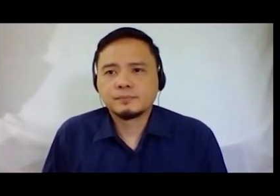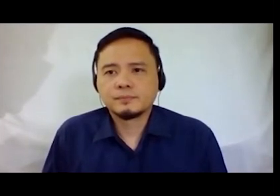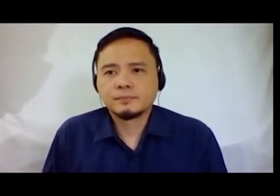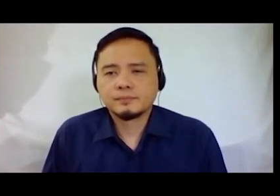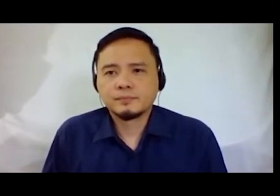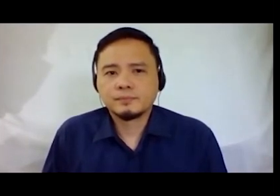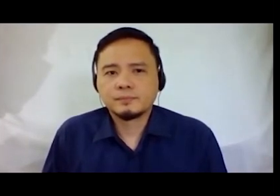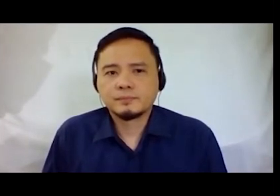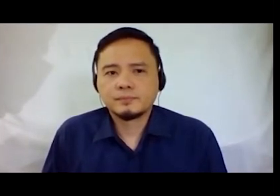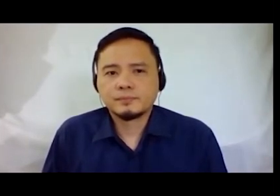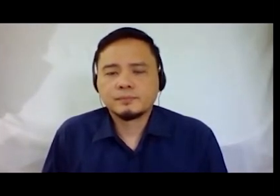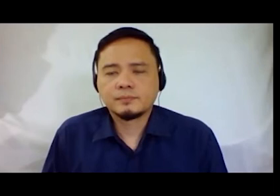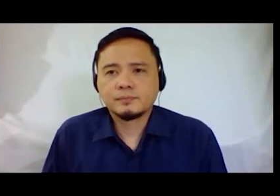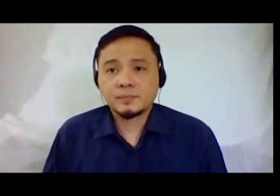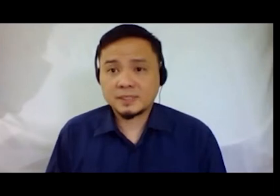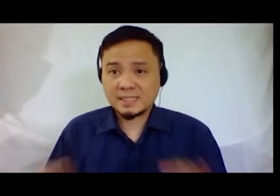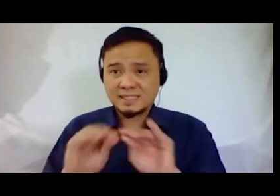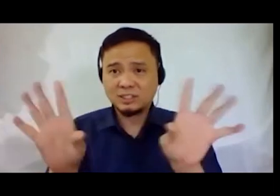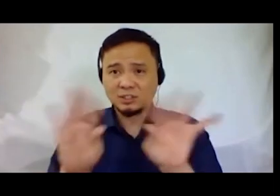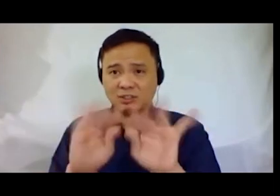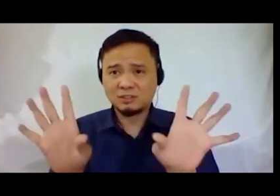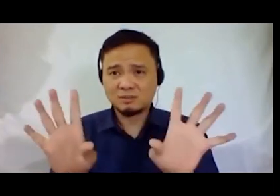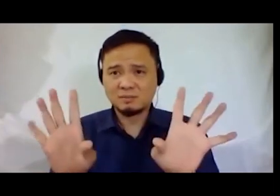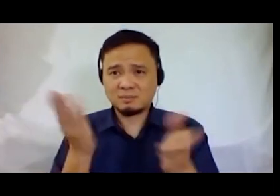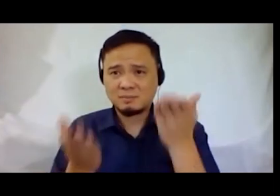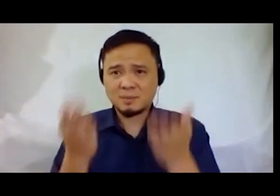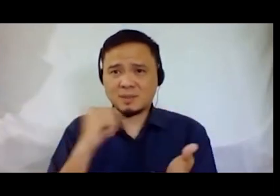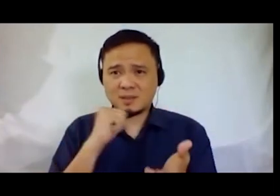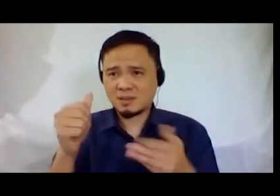Yes. Okay, is that clear? I'm not sure I explained it clearly.